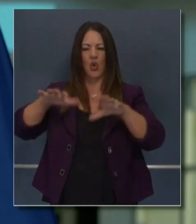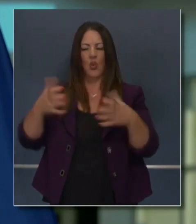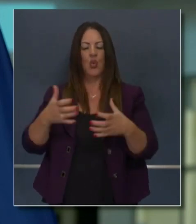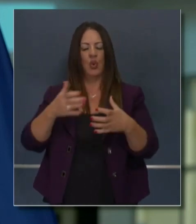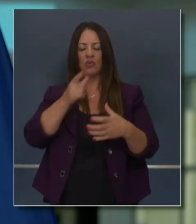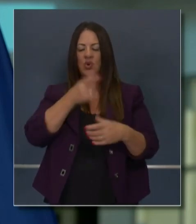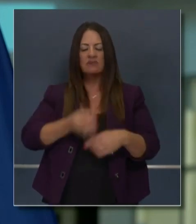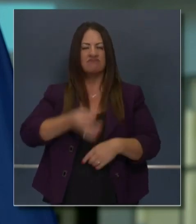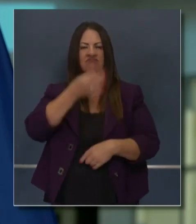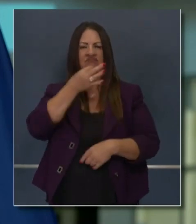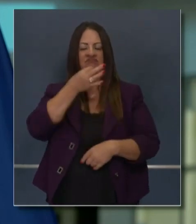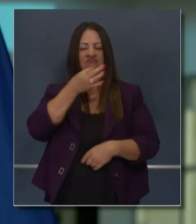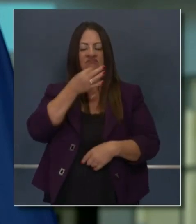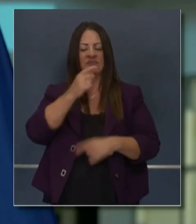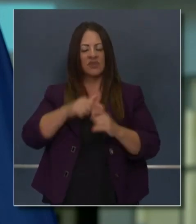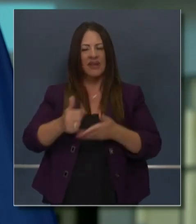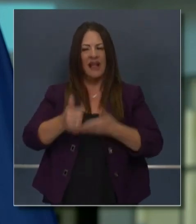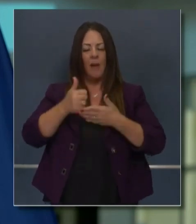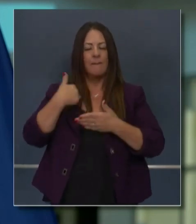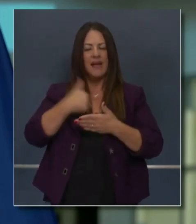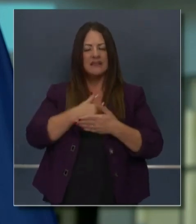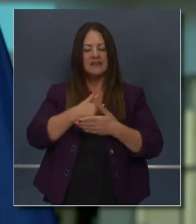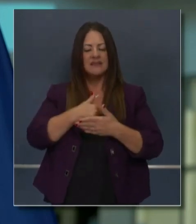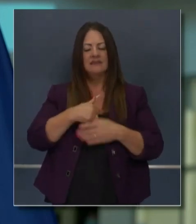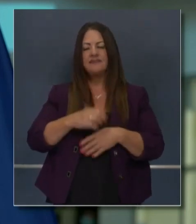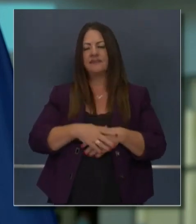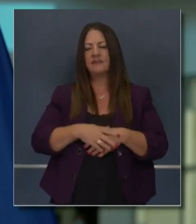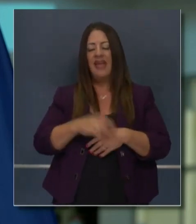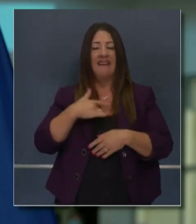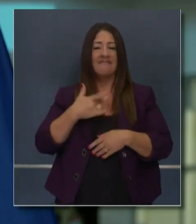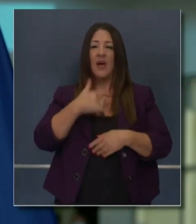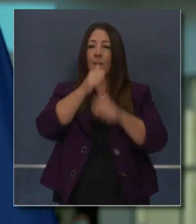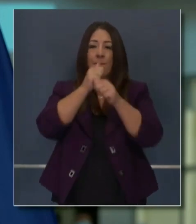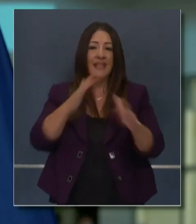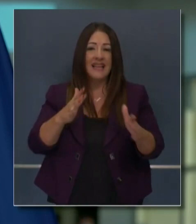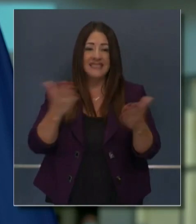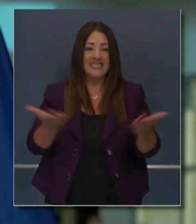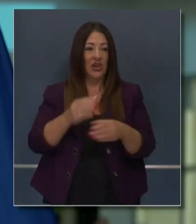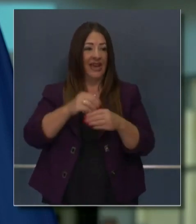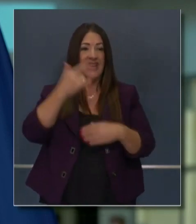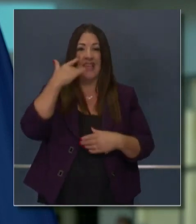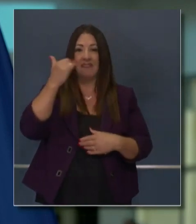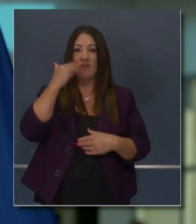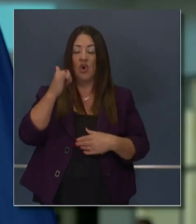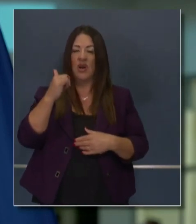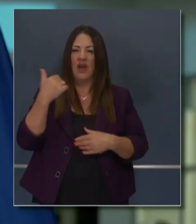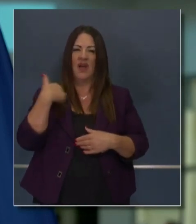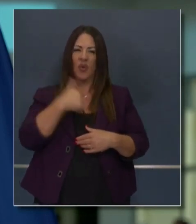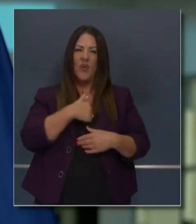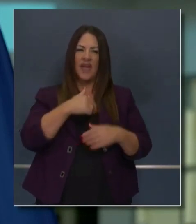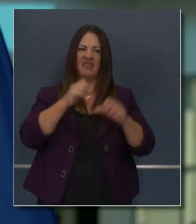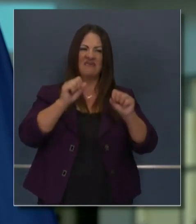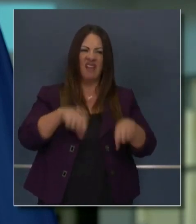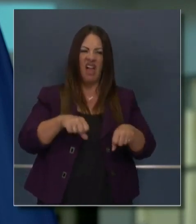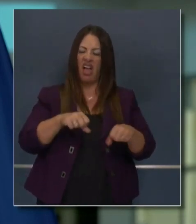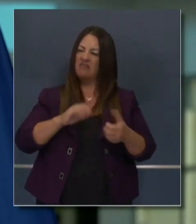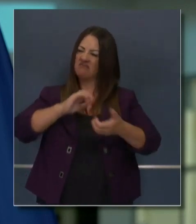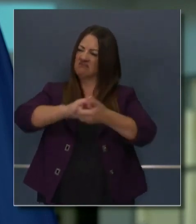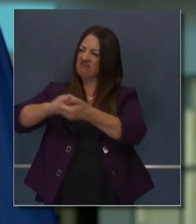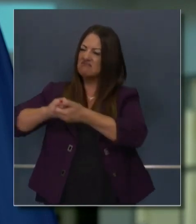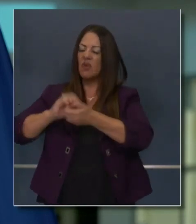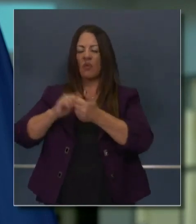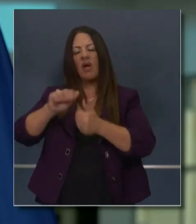guess, my fundamental point is I'm just blessed. We're blessed to be able to develop partnerships outside our state, to